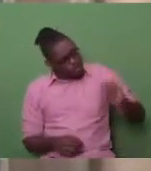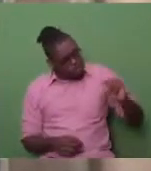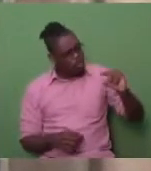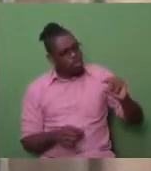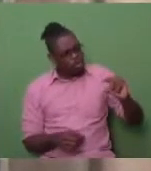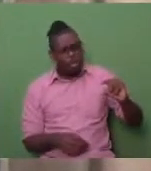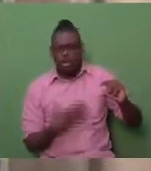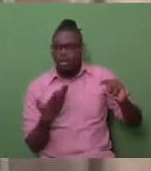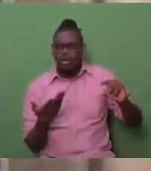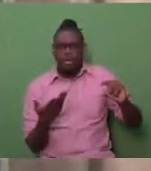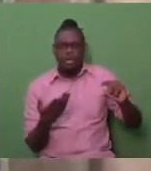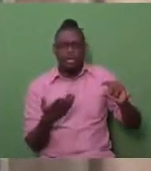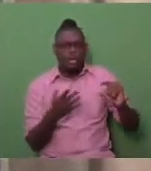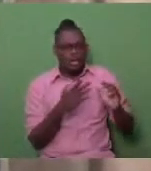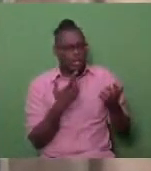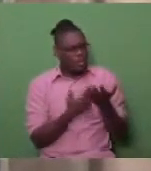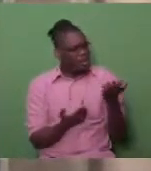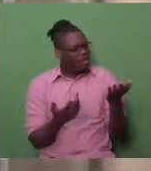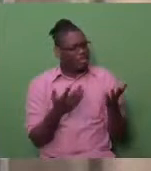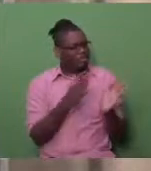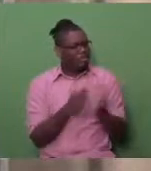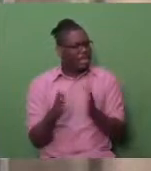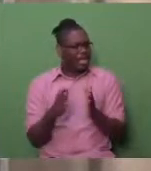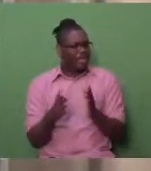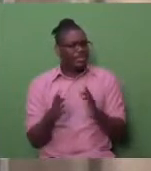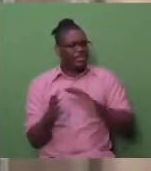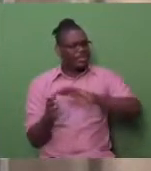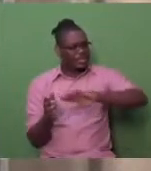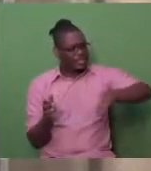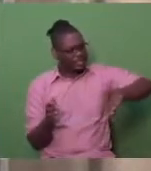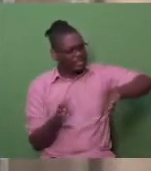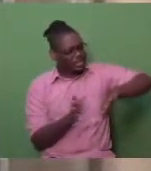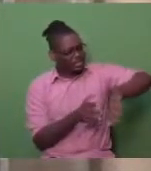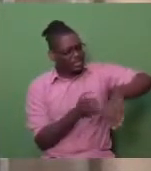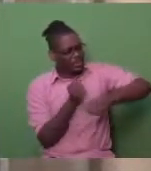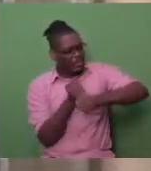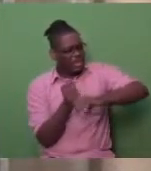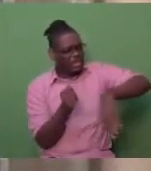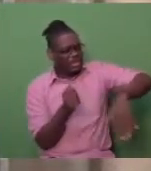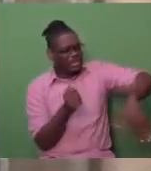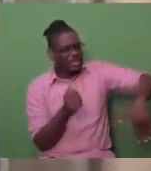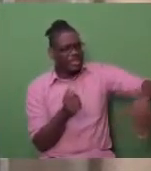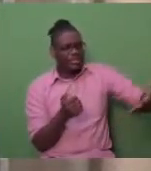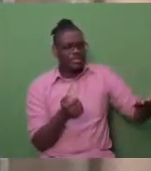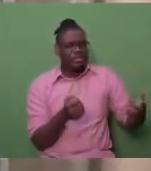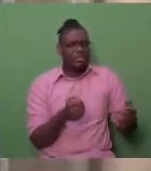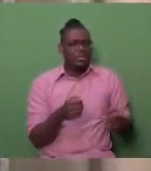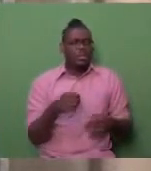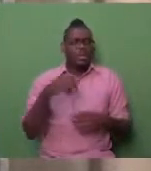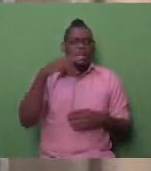collapsed? Or like everything else, PNM promises never materialize.